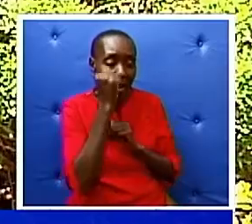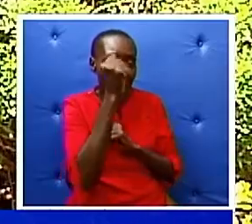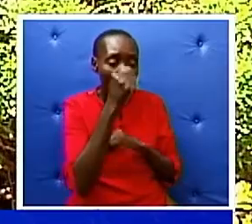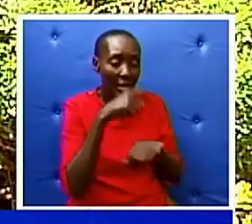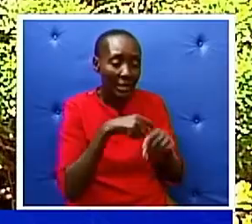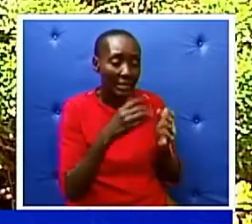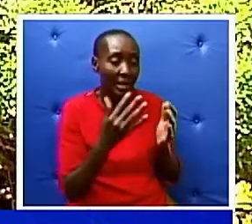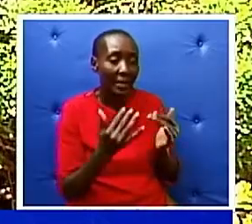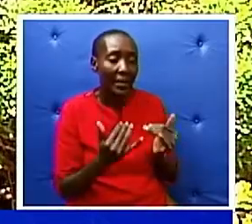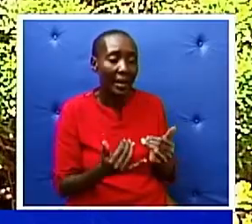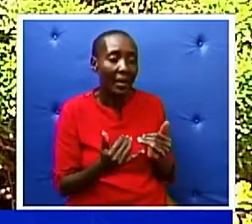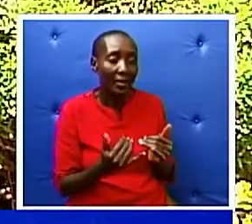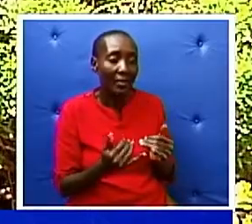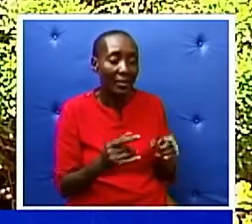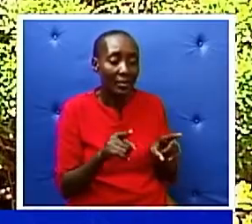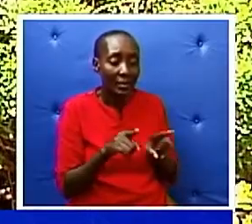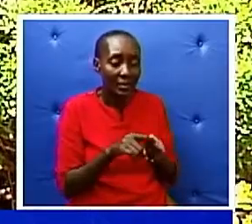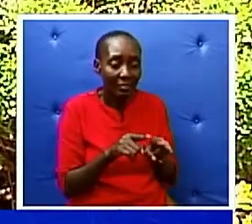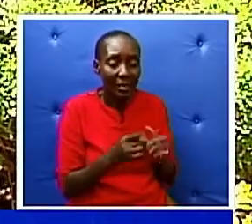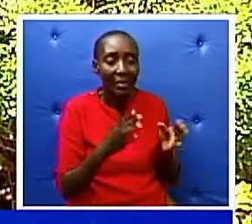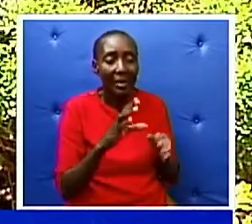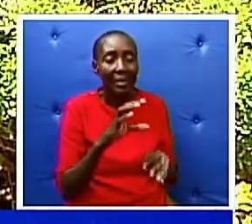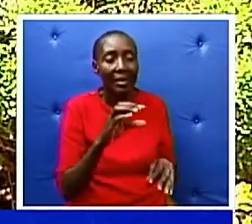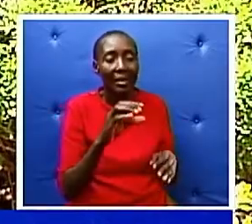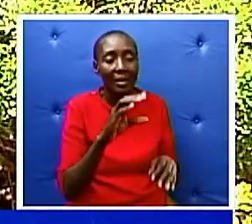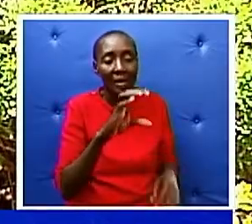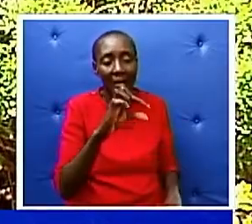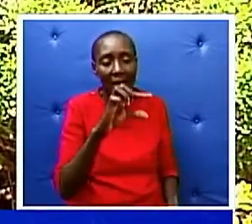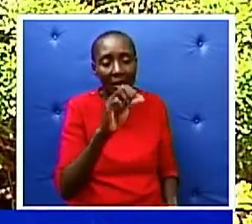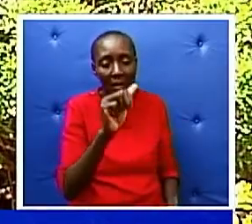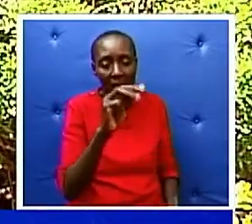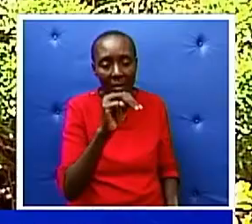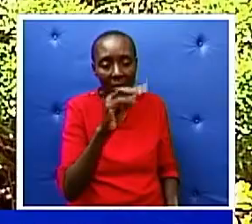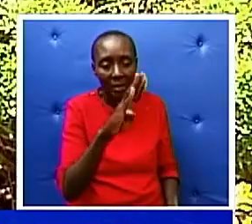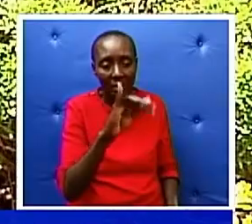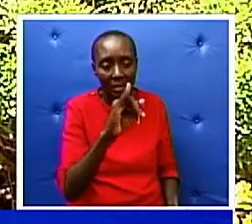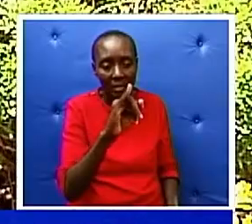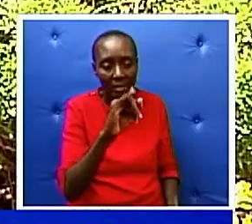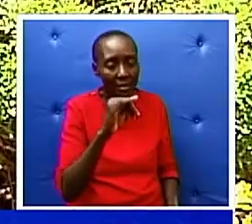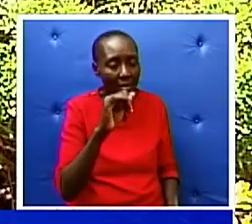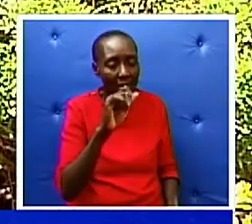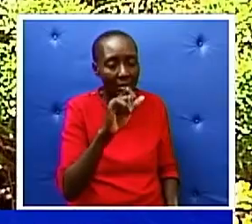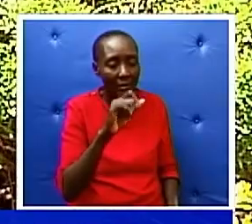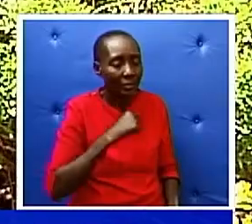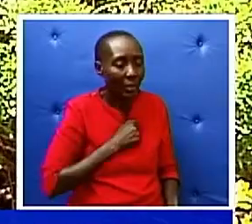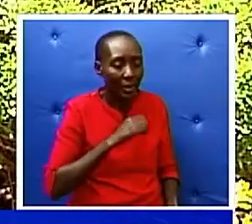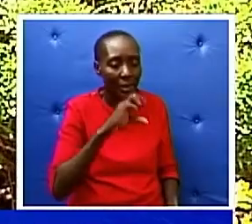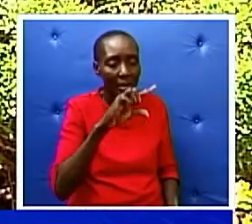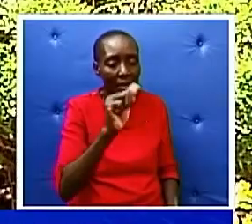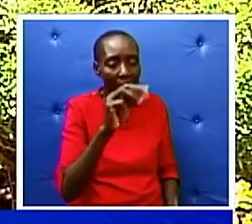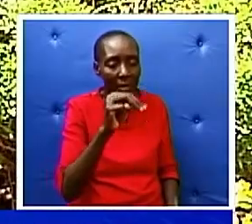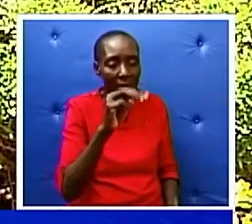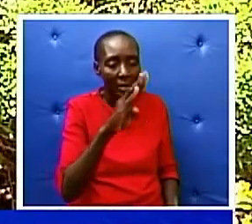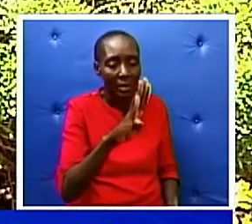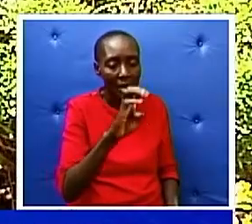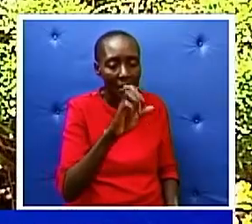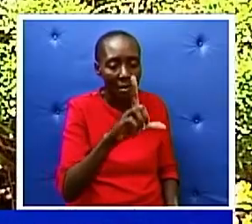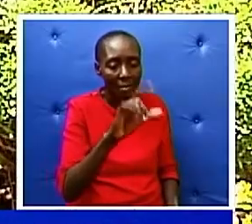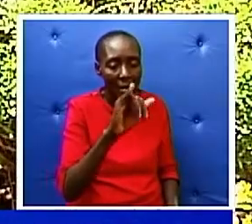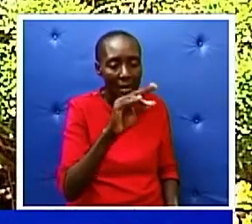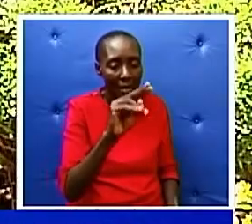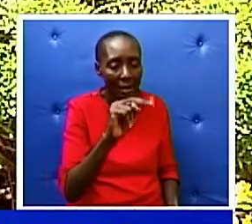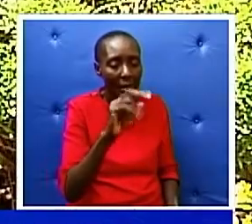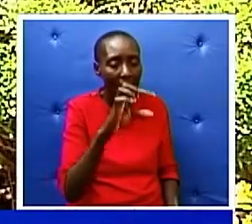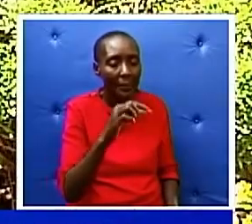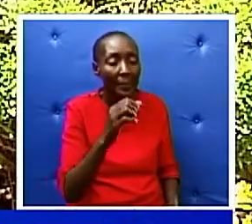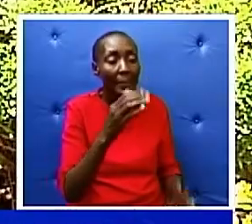no, even in gambling, there's no, but the person who has the last card and wild cards plays the